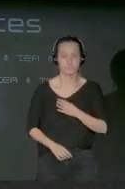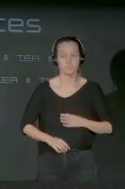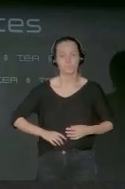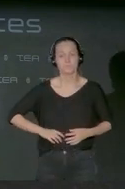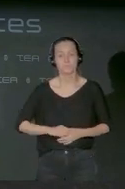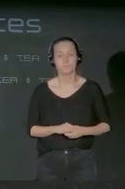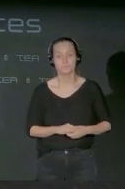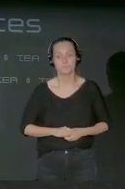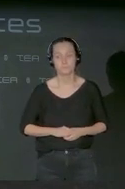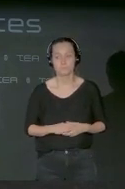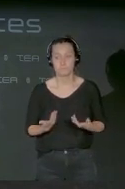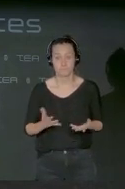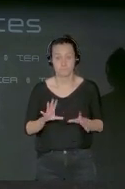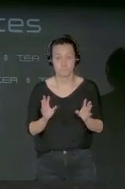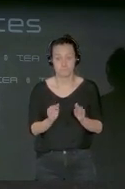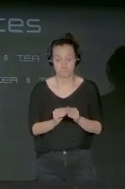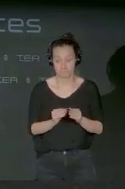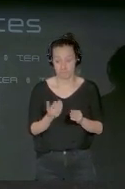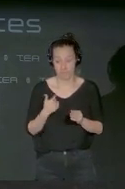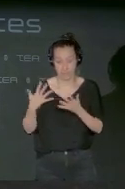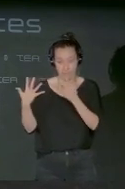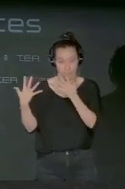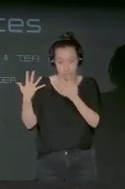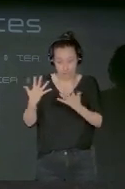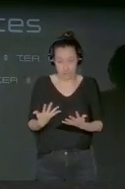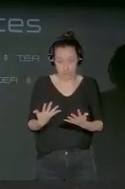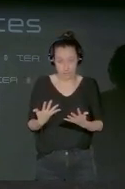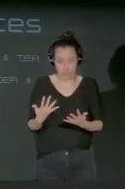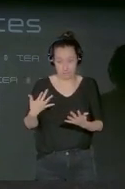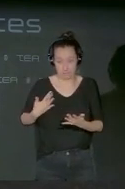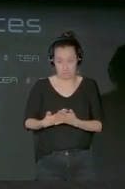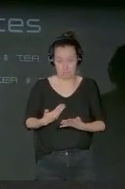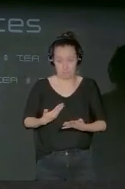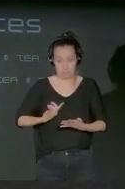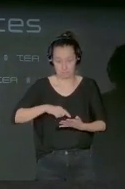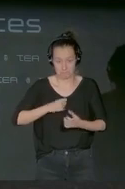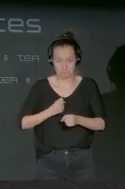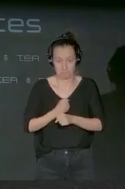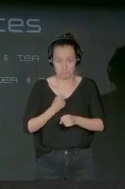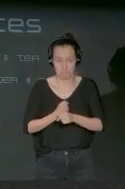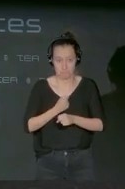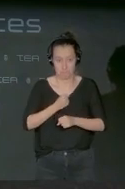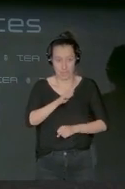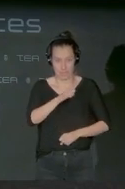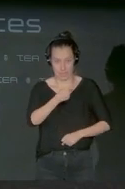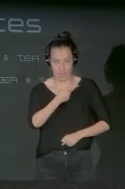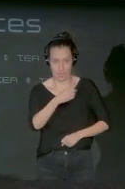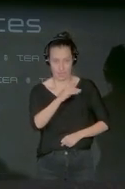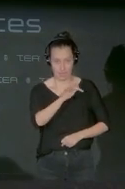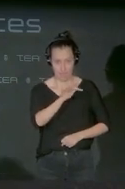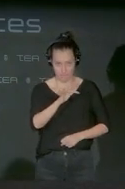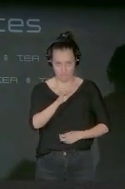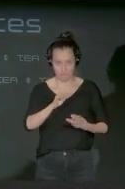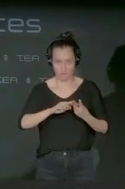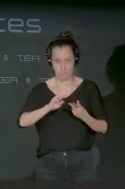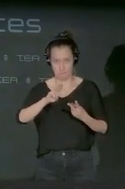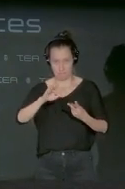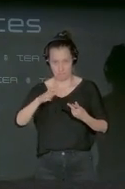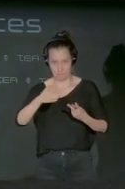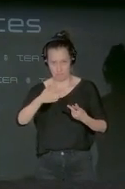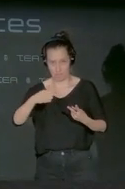in, you know, speaking about video games and its cultural relevance in Europe, I think it's all built up